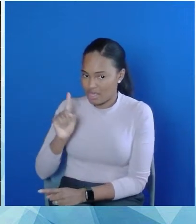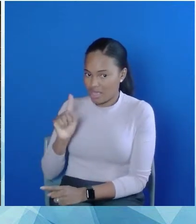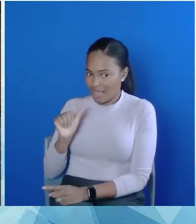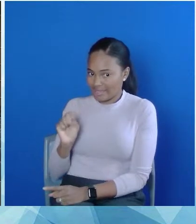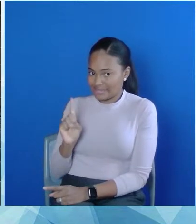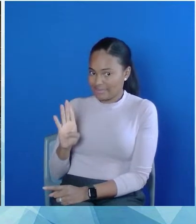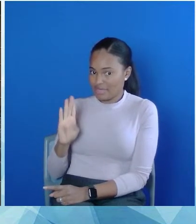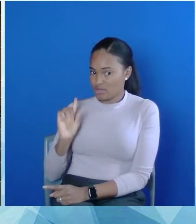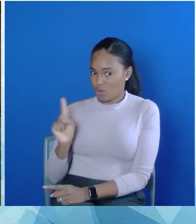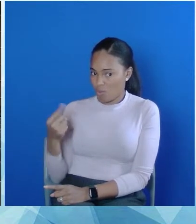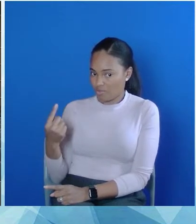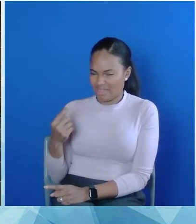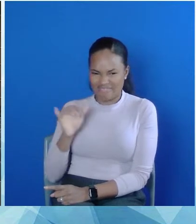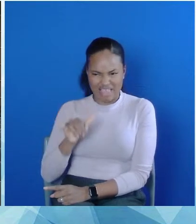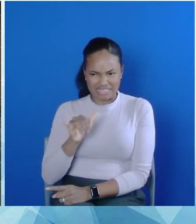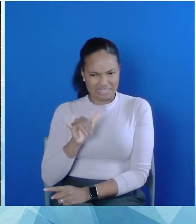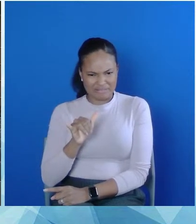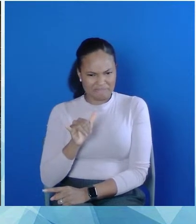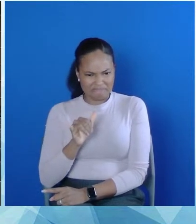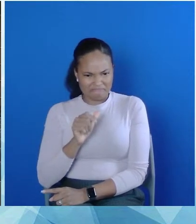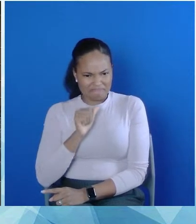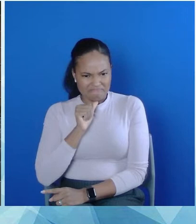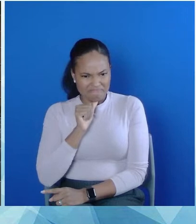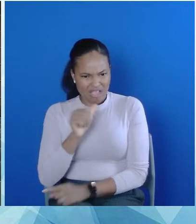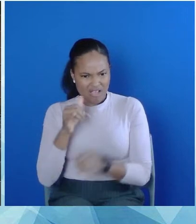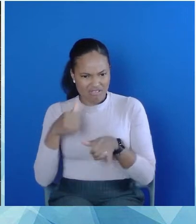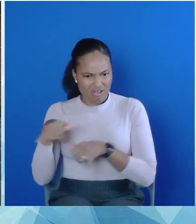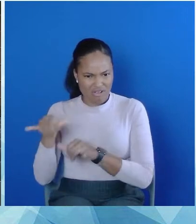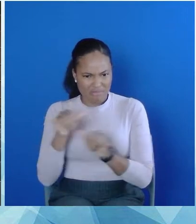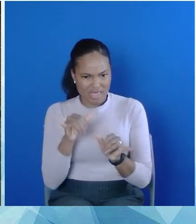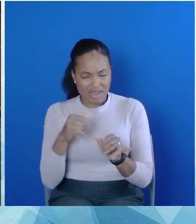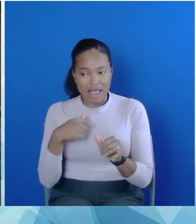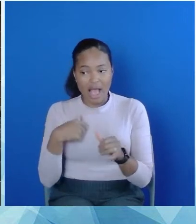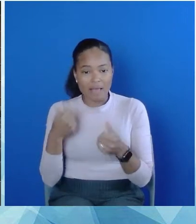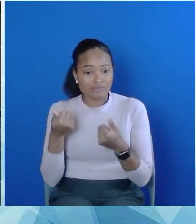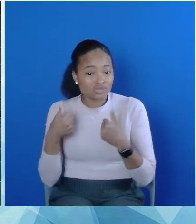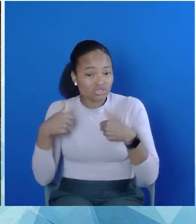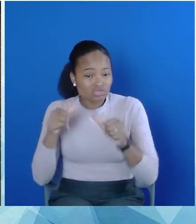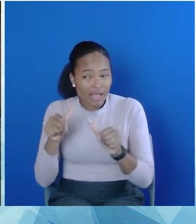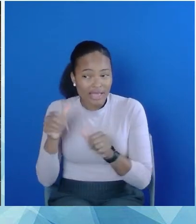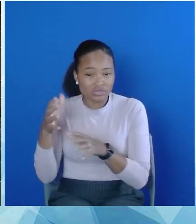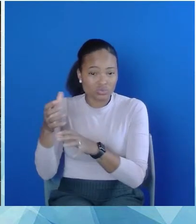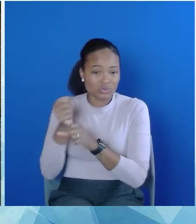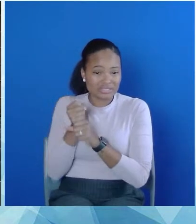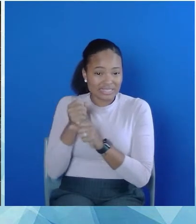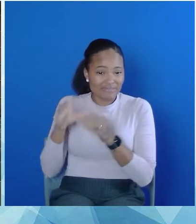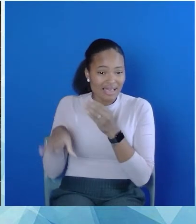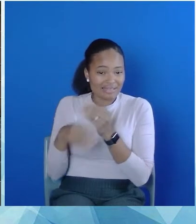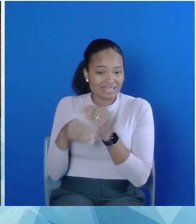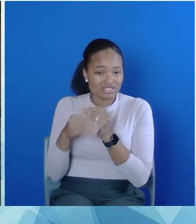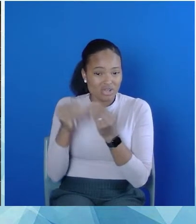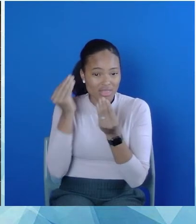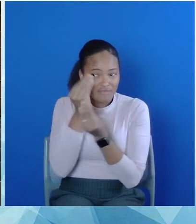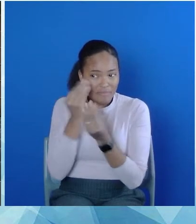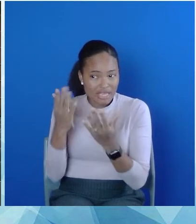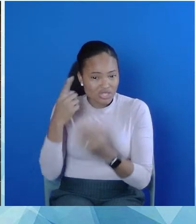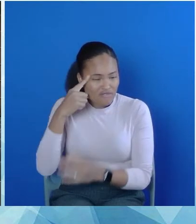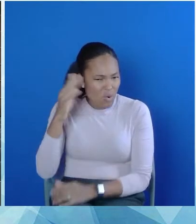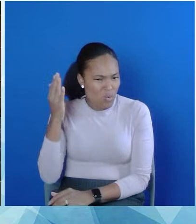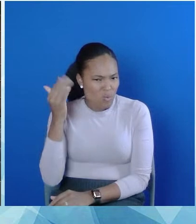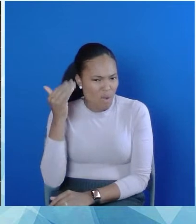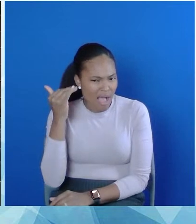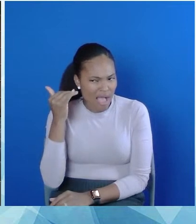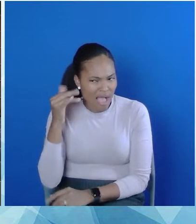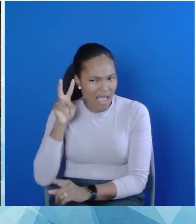bit unusual, and I am trying to run down some additional information as to why it